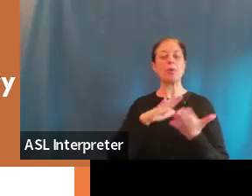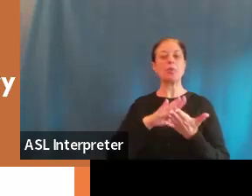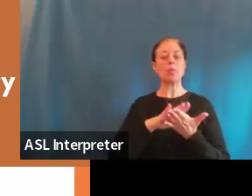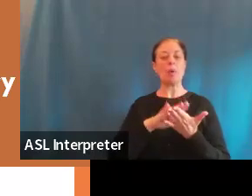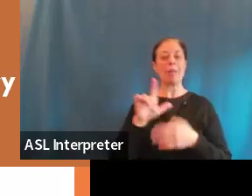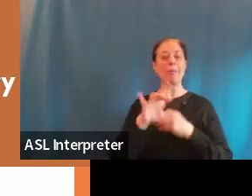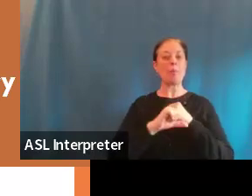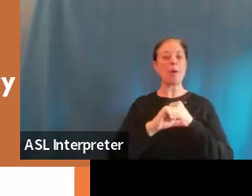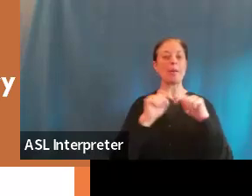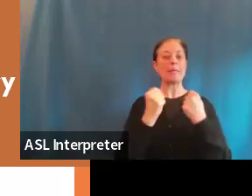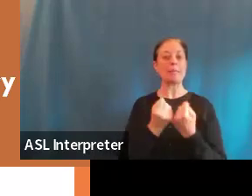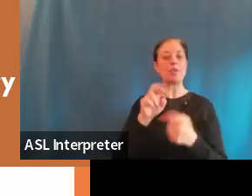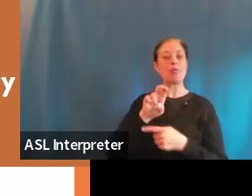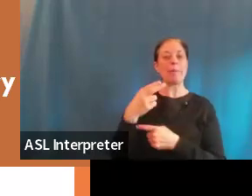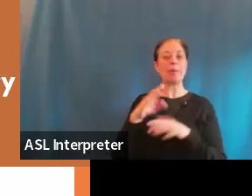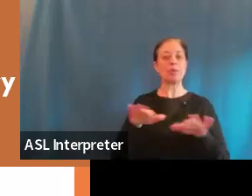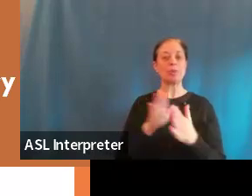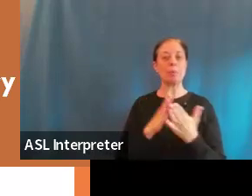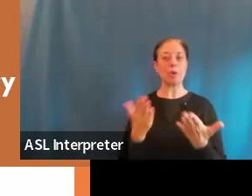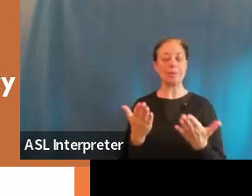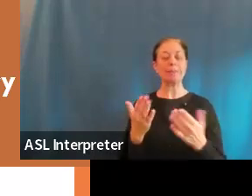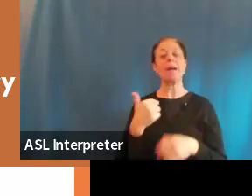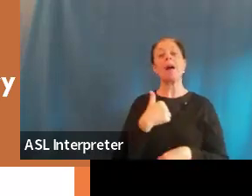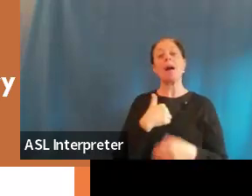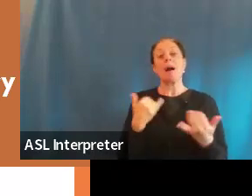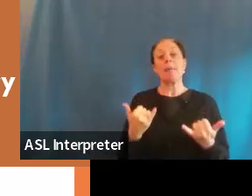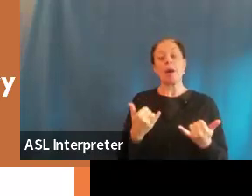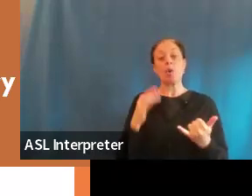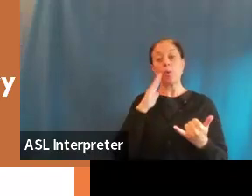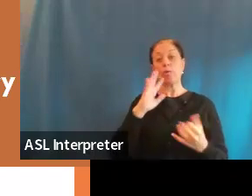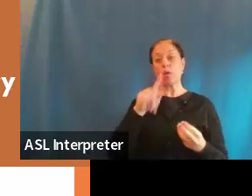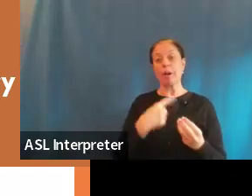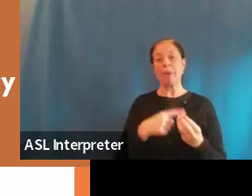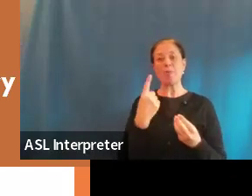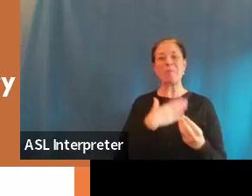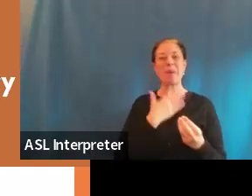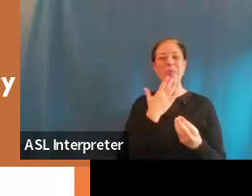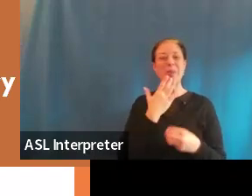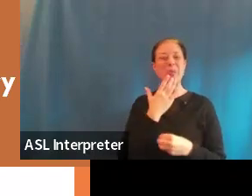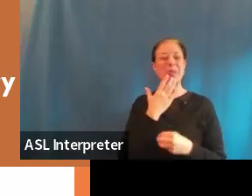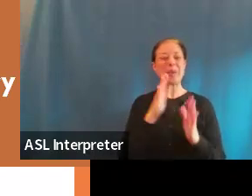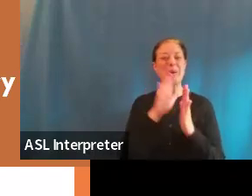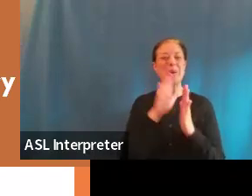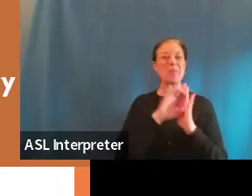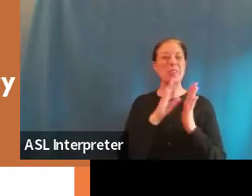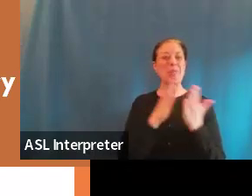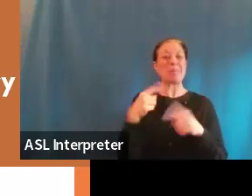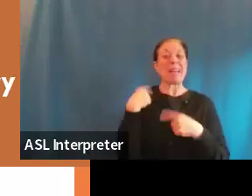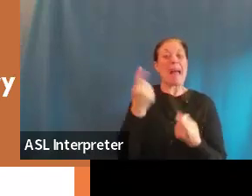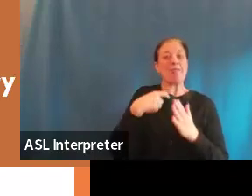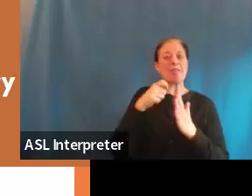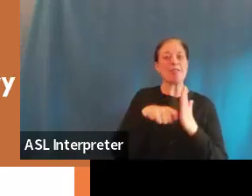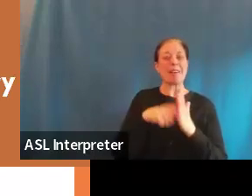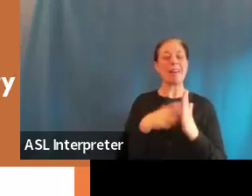marketing team at Random House Children's Books. And I'm now going to talk about one of my favorite picture books ever created, and I